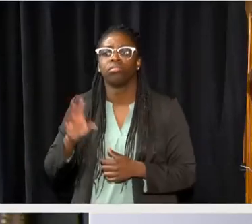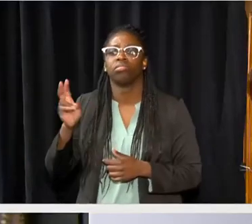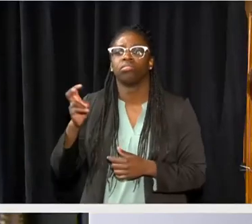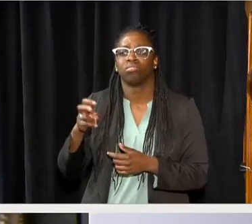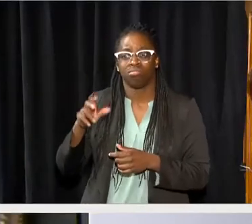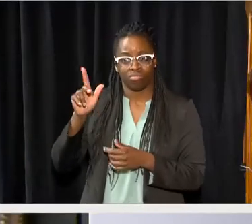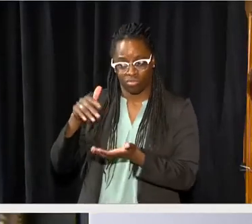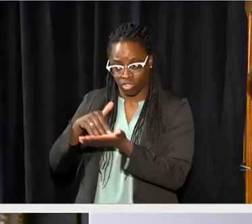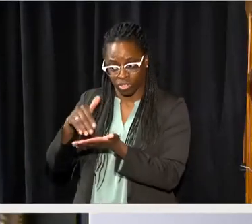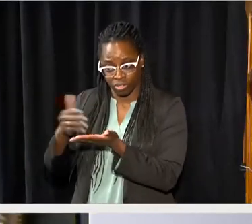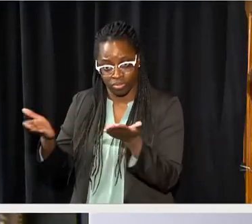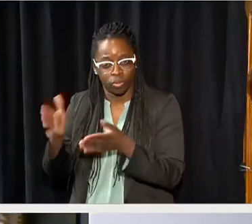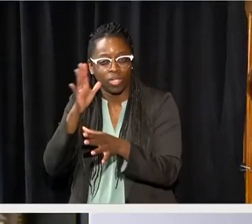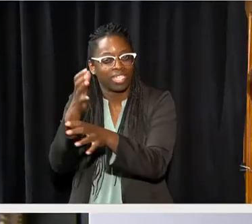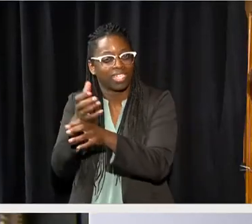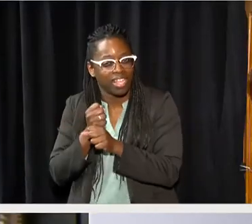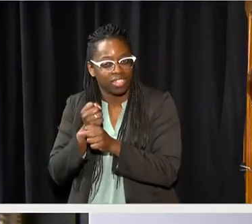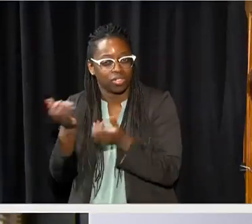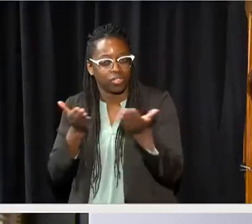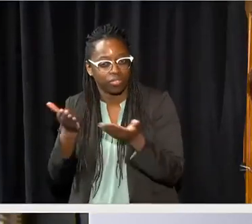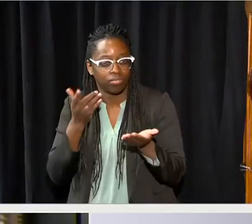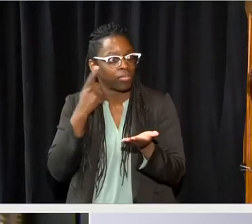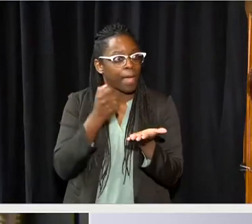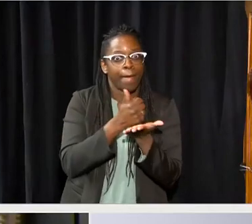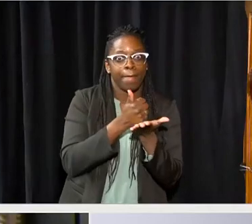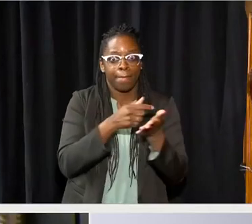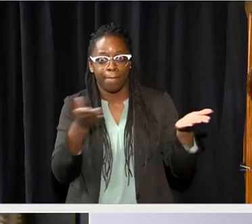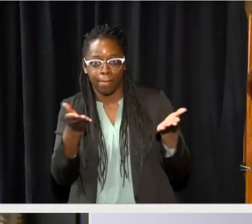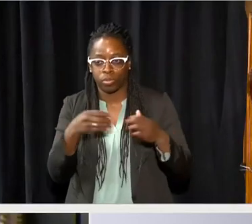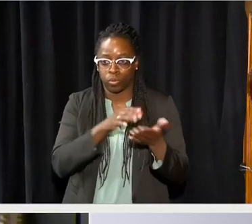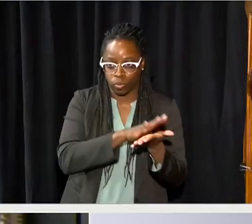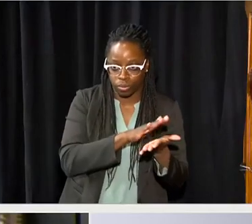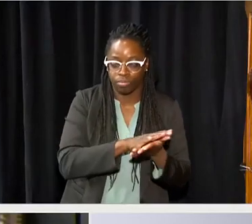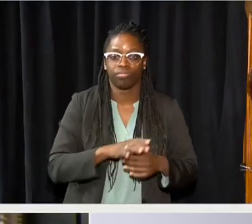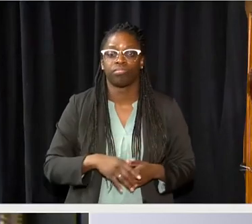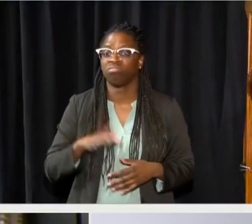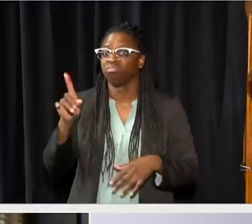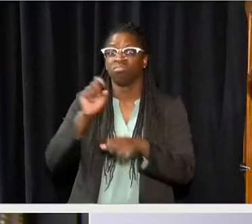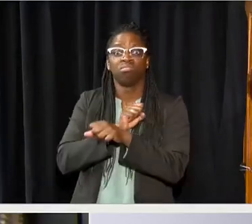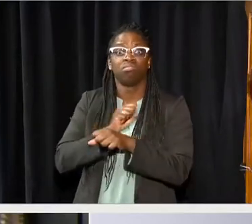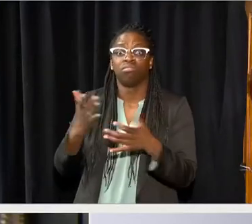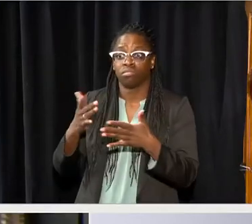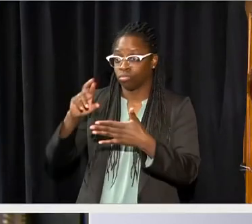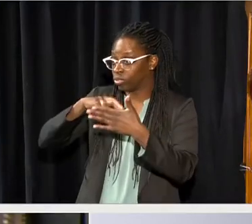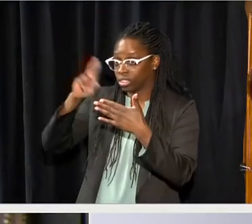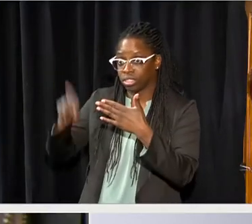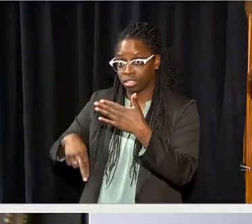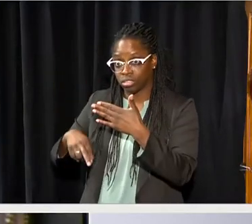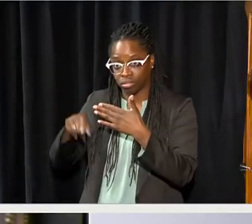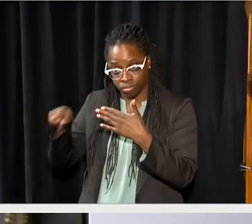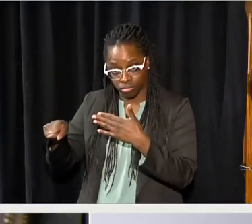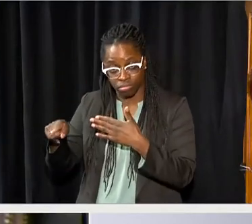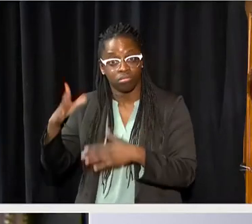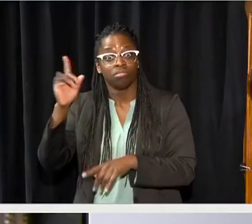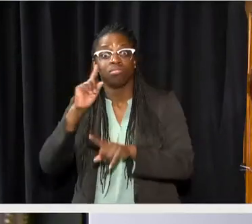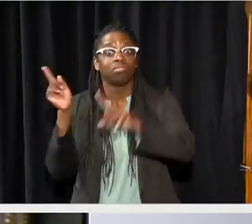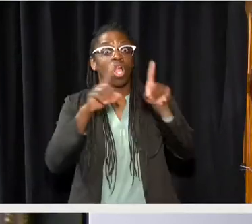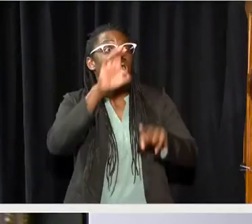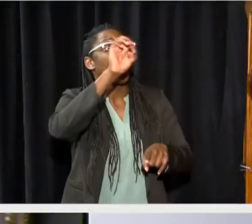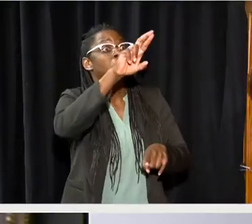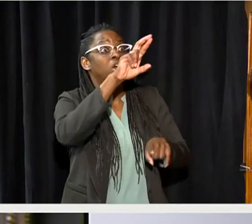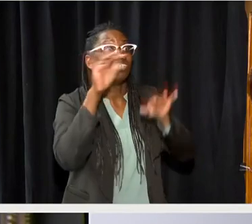just 1 year, we've cut in half emergency room stays for youth mental health. That's real impact.